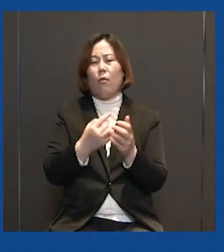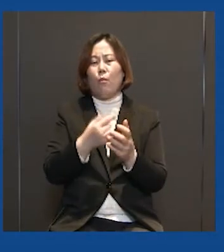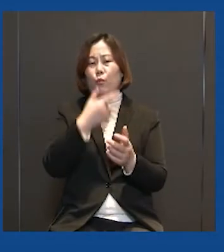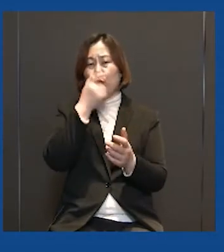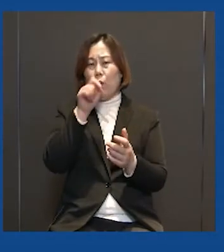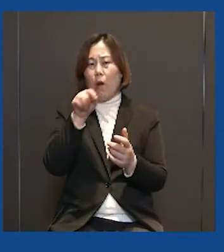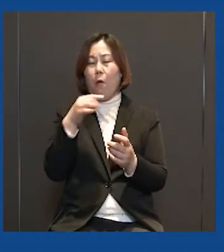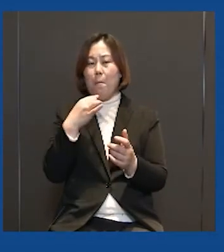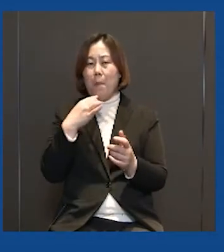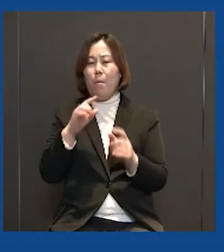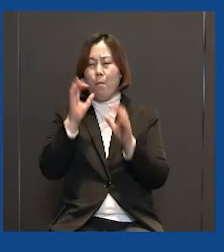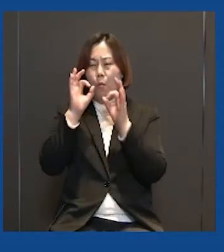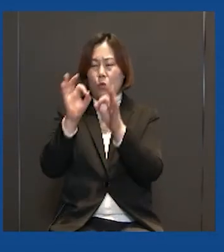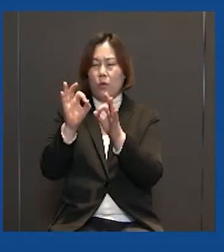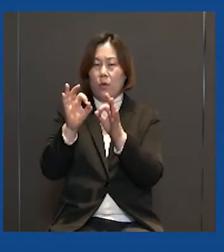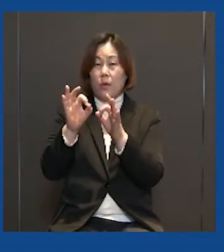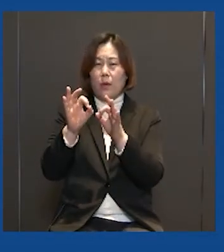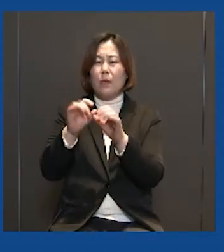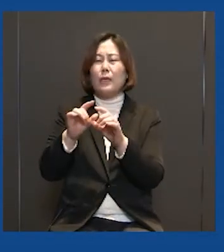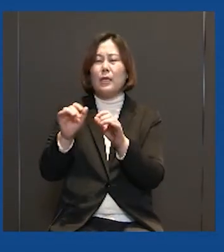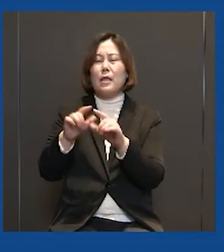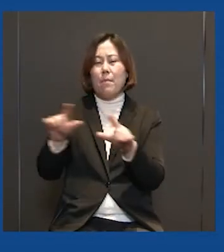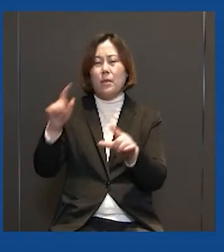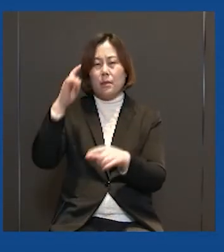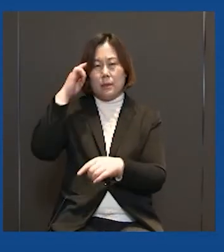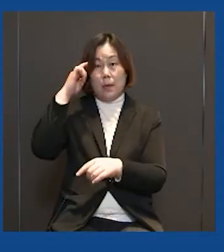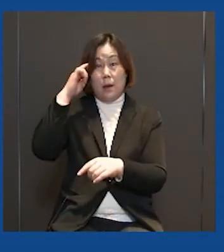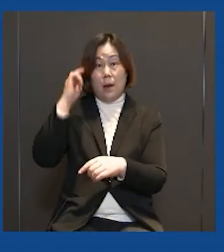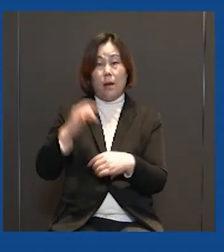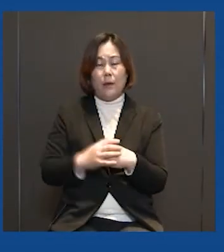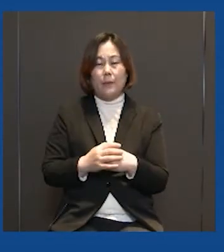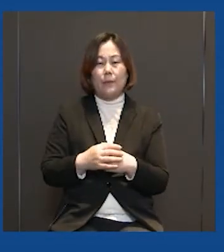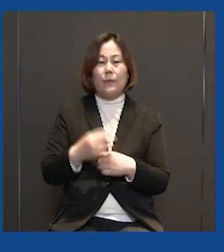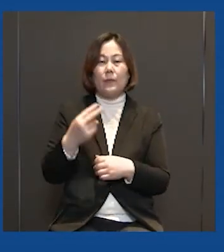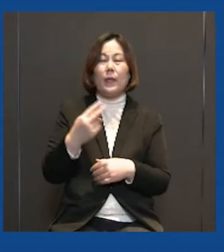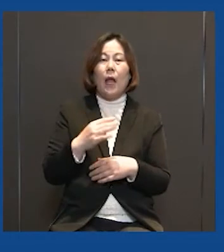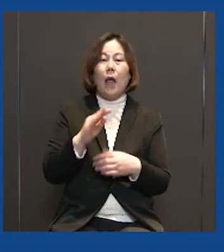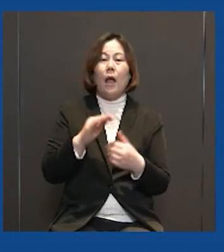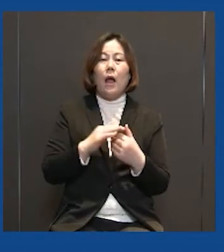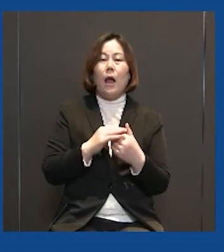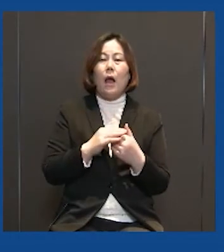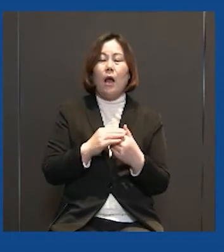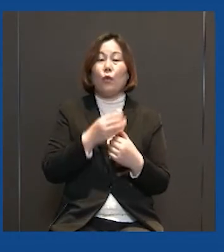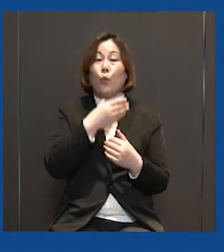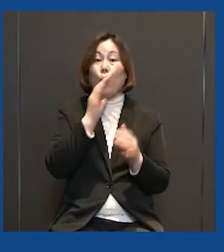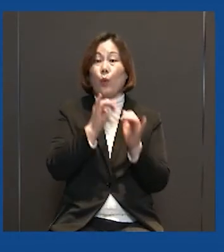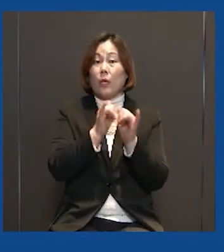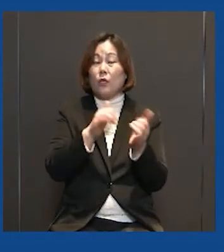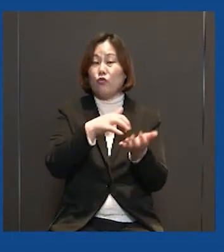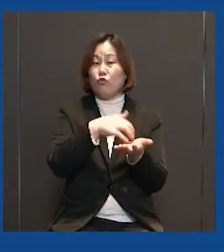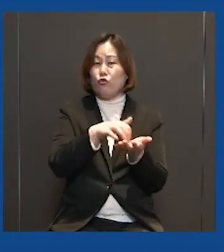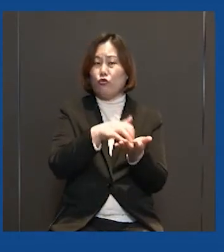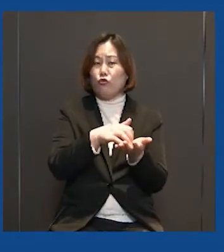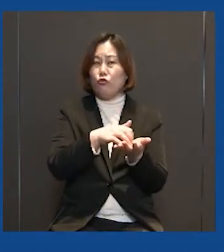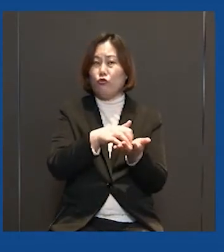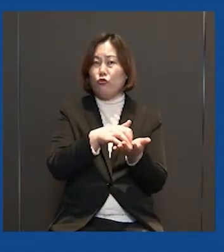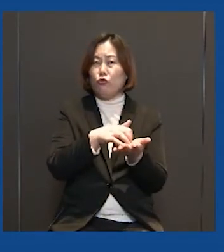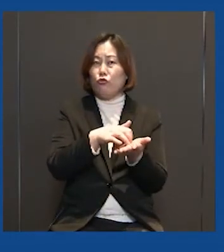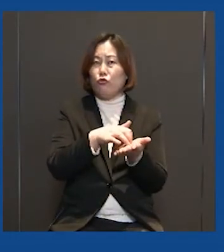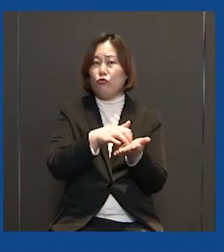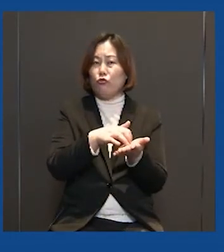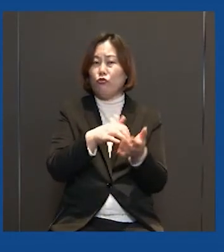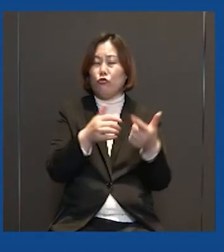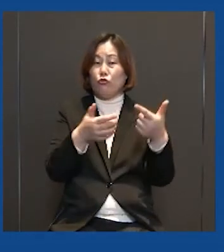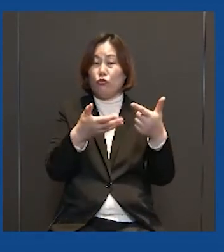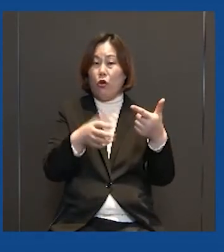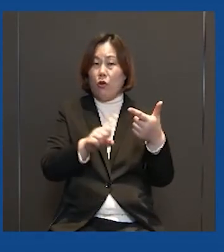2050, so how can we possibly consider that large number, 1 in 4 as